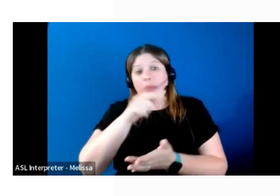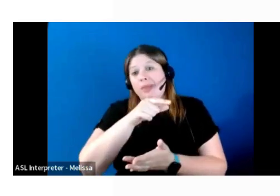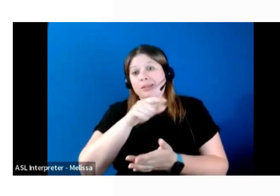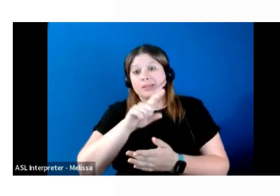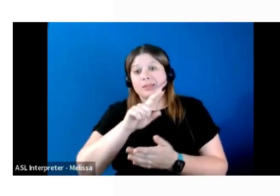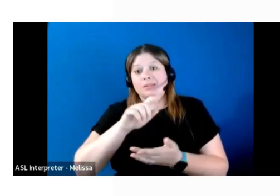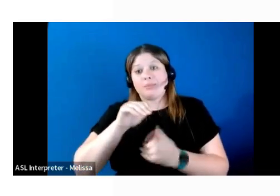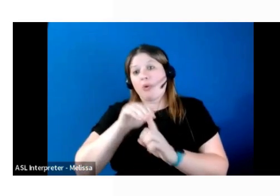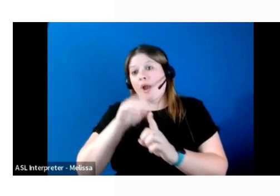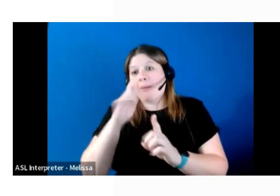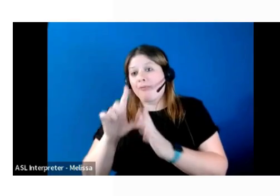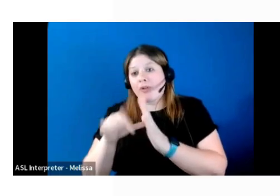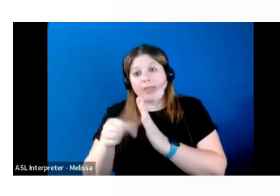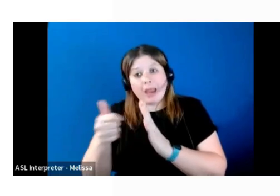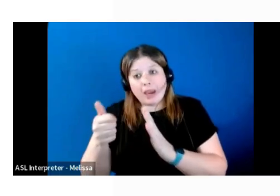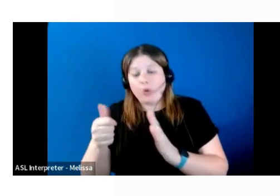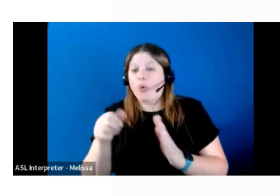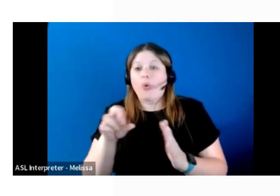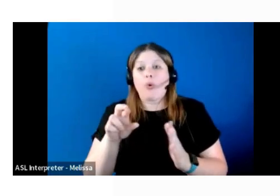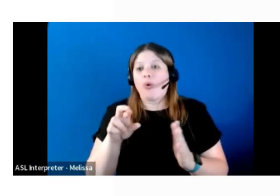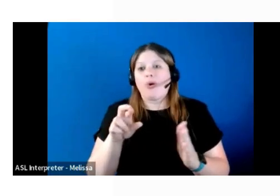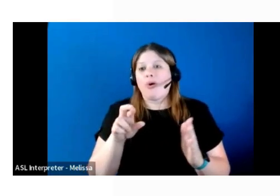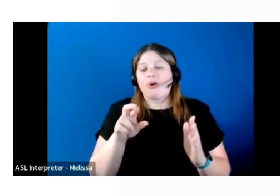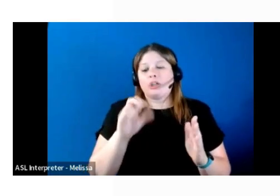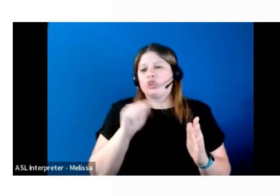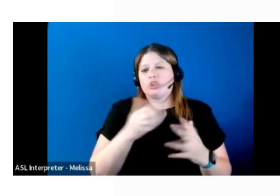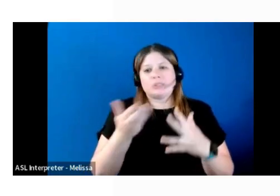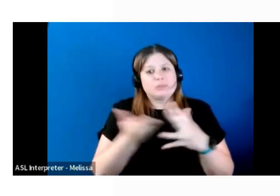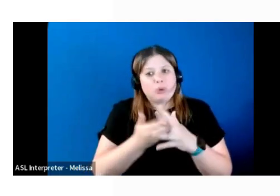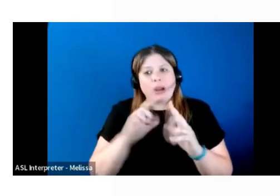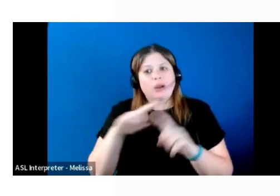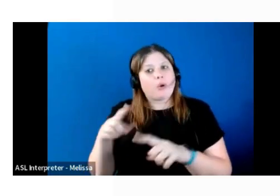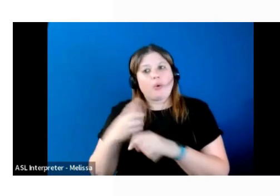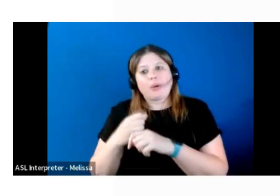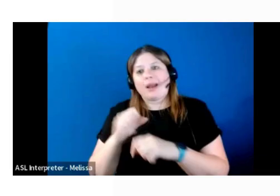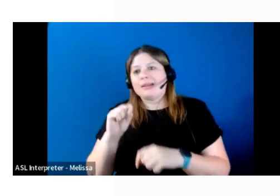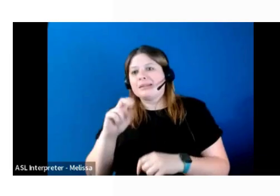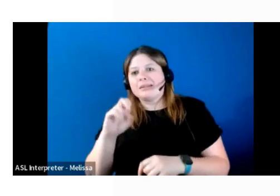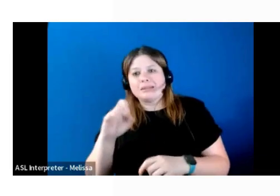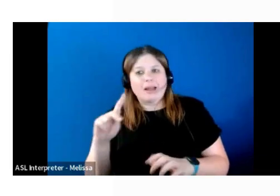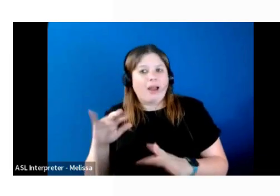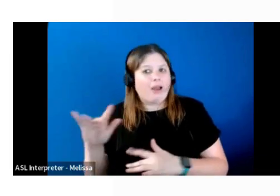snack. So let's see if this music will work.